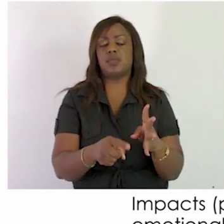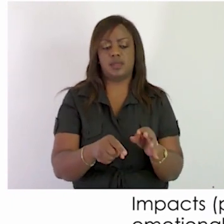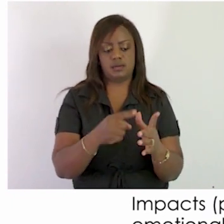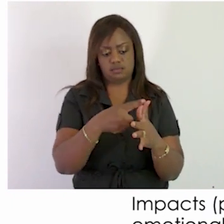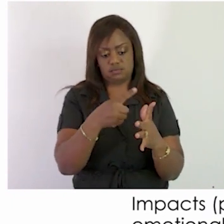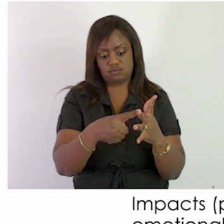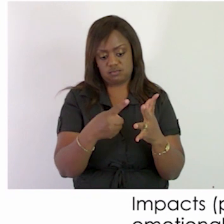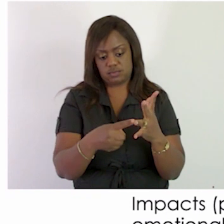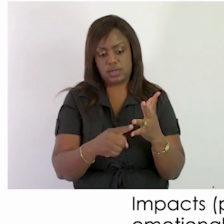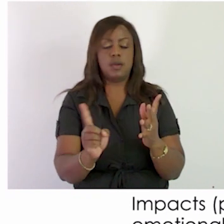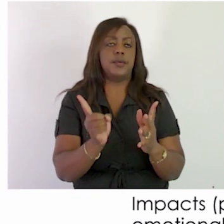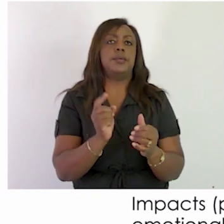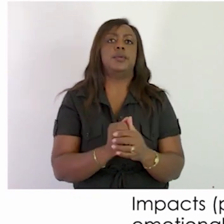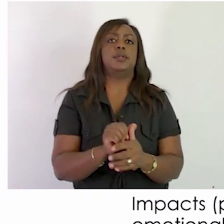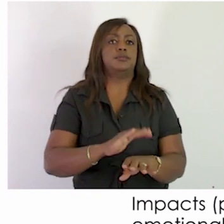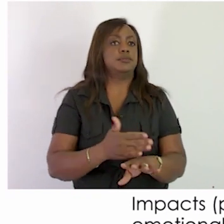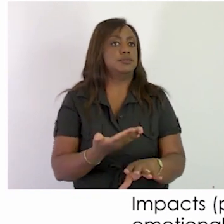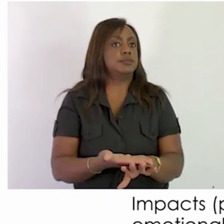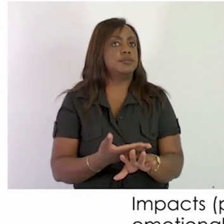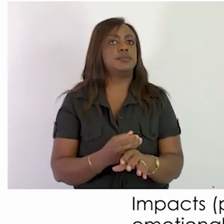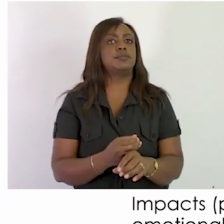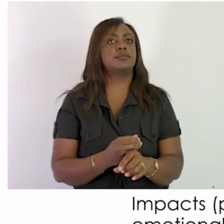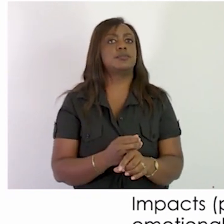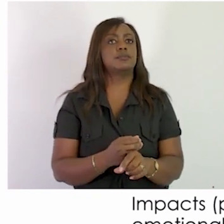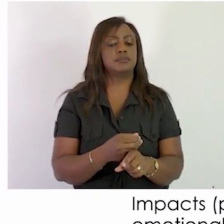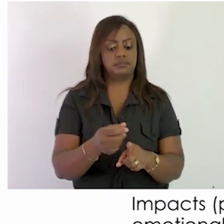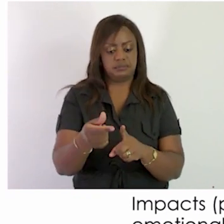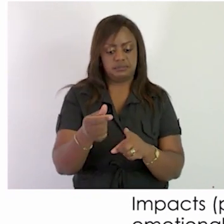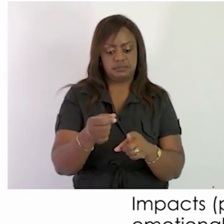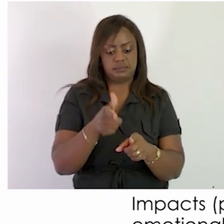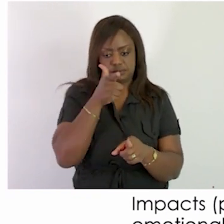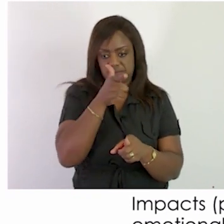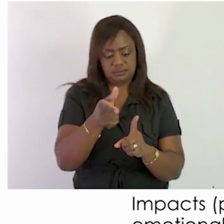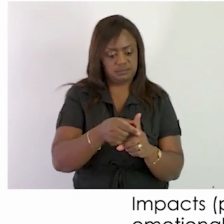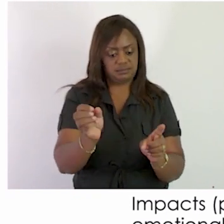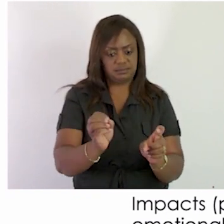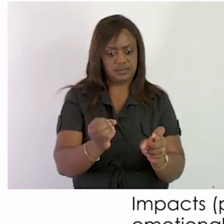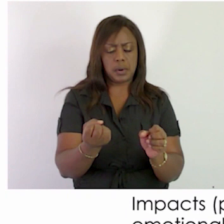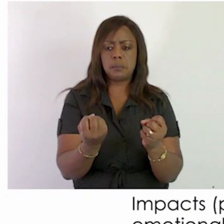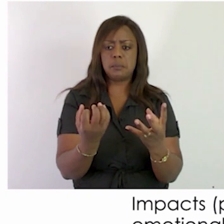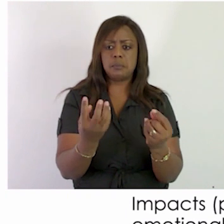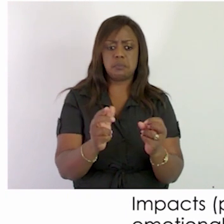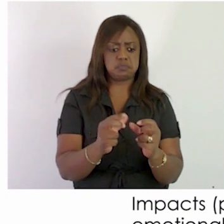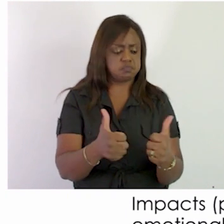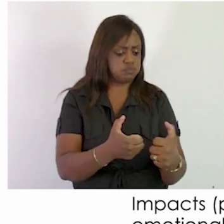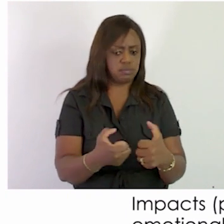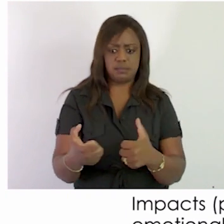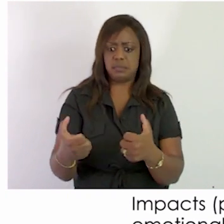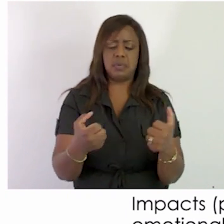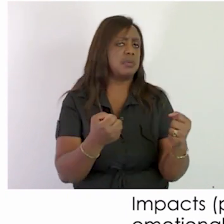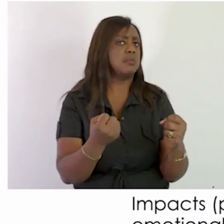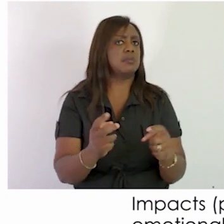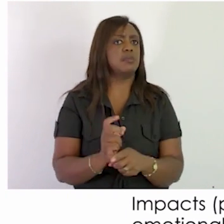risky sexual practices? Sex without a condom, multiple sexual partners. When you have